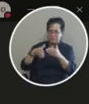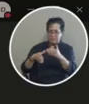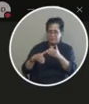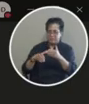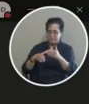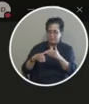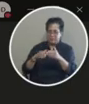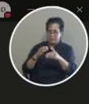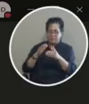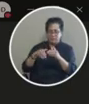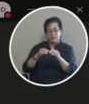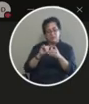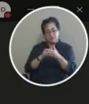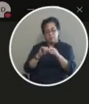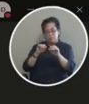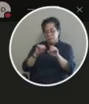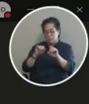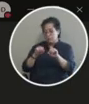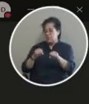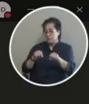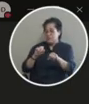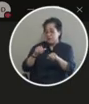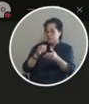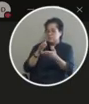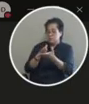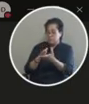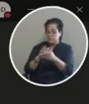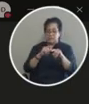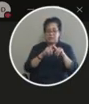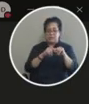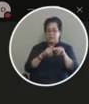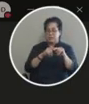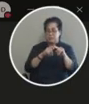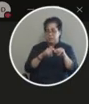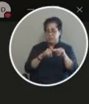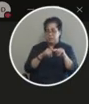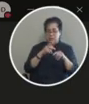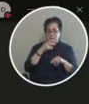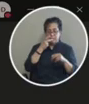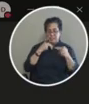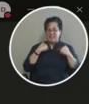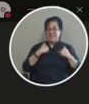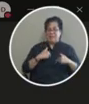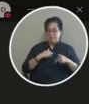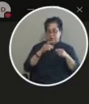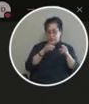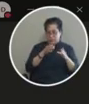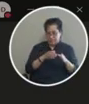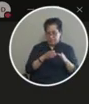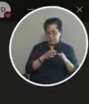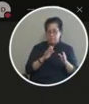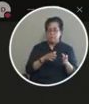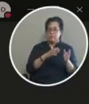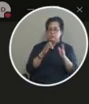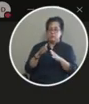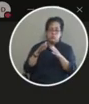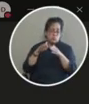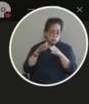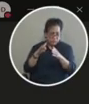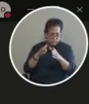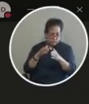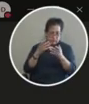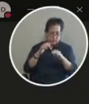So that could potentially cease depending on the public directive, the public health directive. In terms of streets, we said it